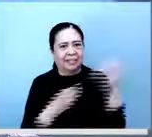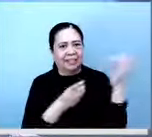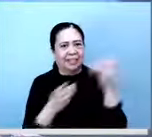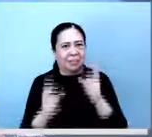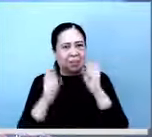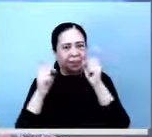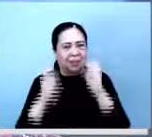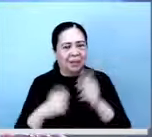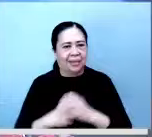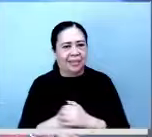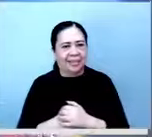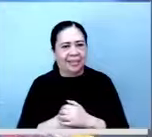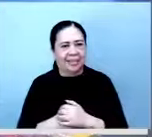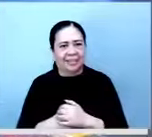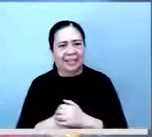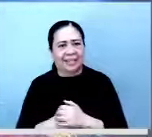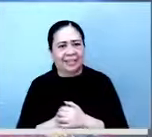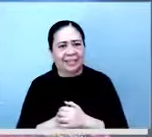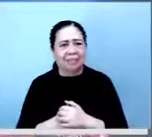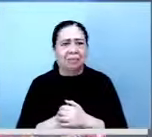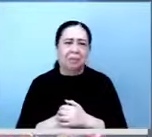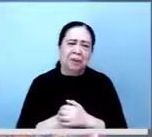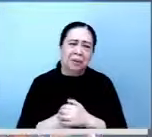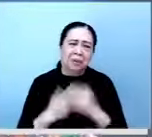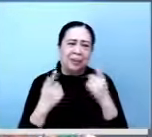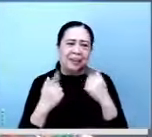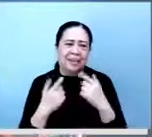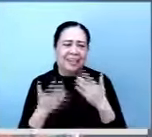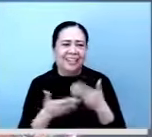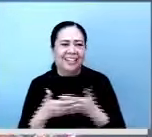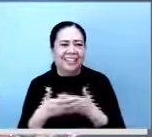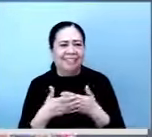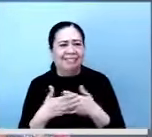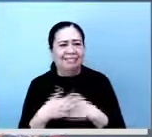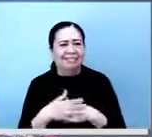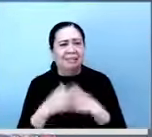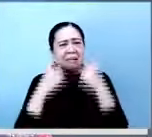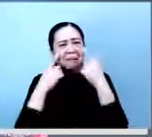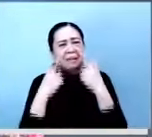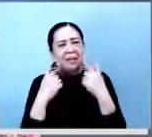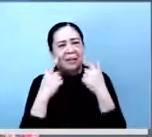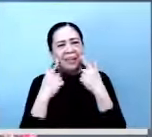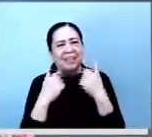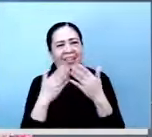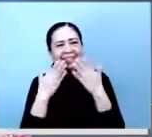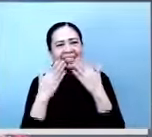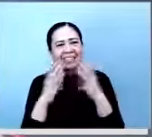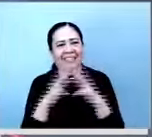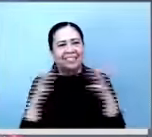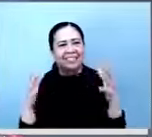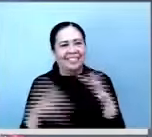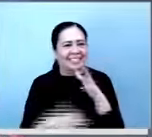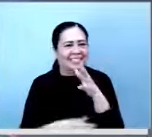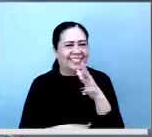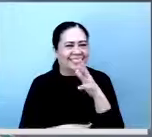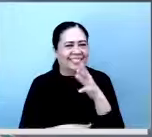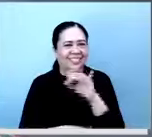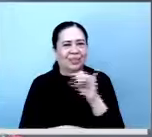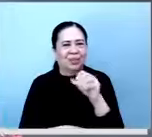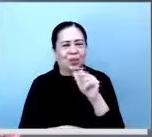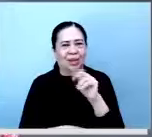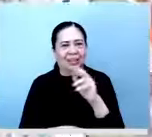nagmamadali. Ay, oh, kunin natin yung baby kasi nagka-cry siya. Maraming salamat, Mami Joanna